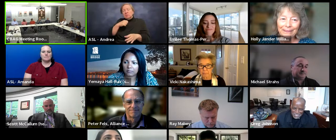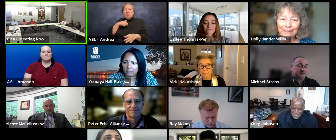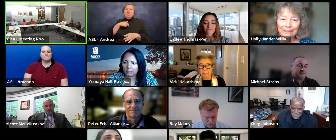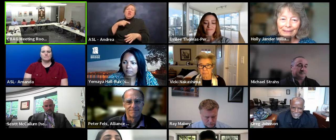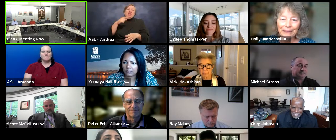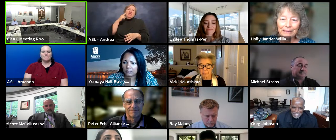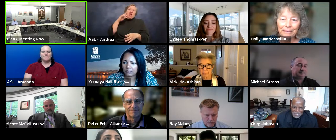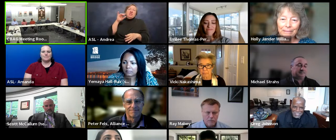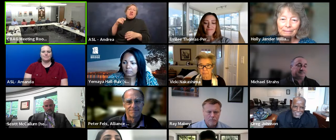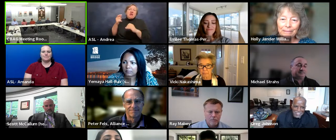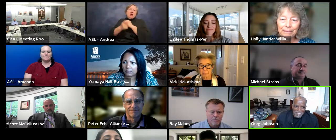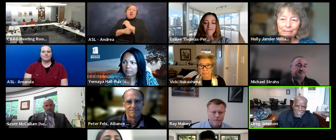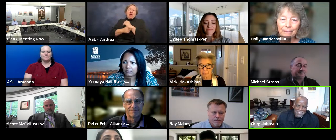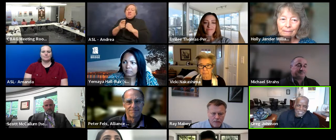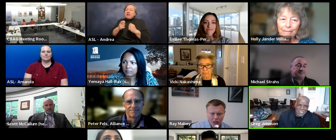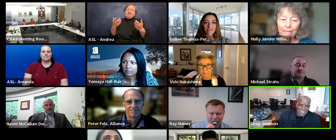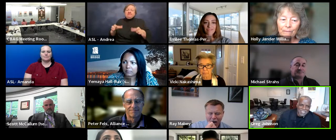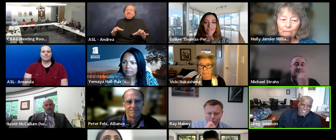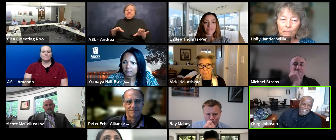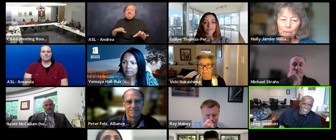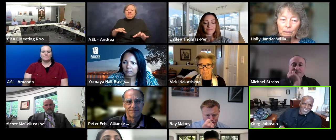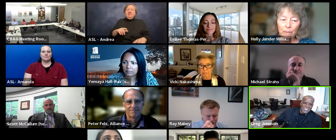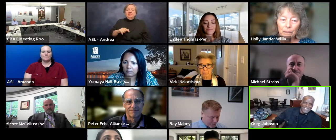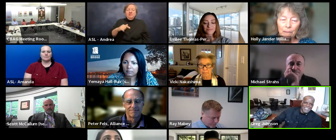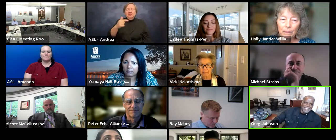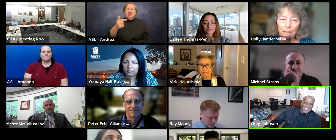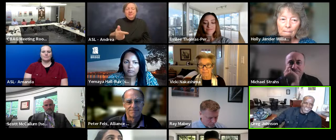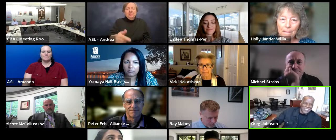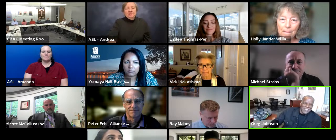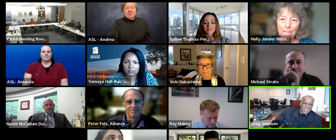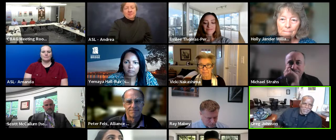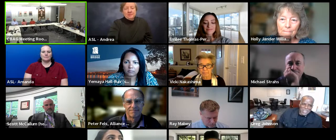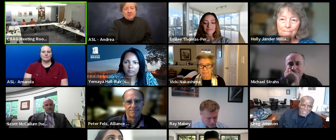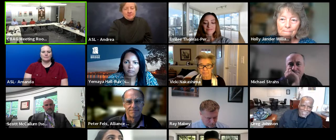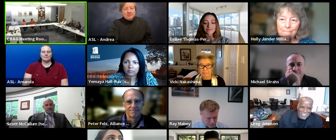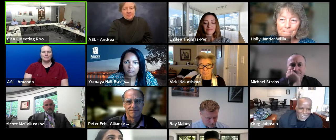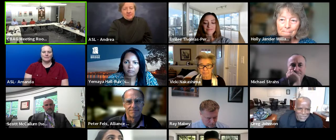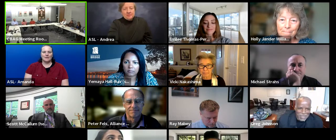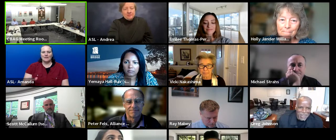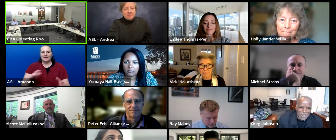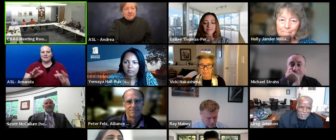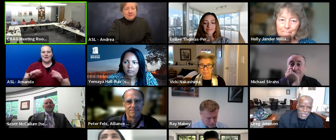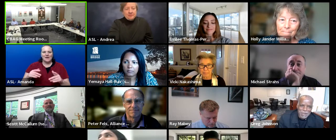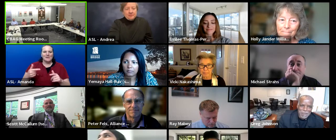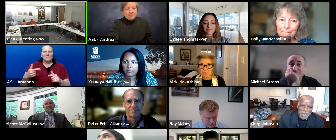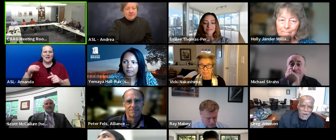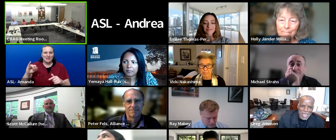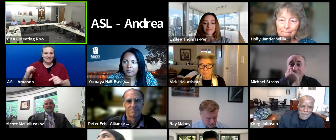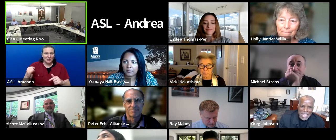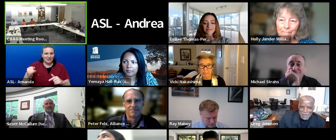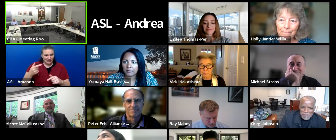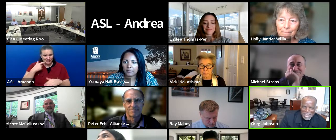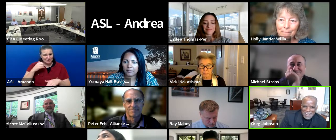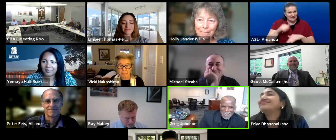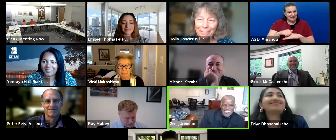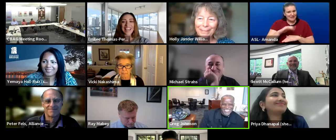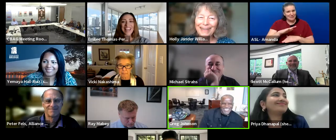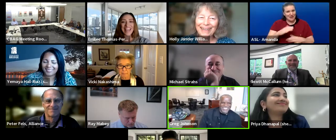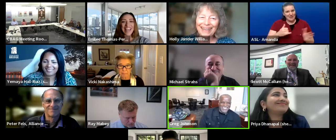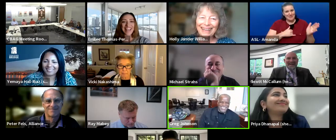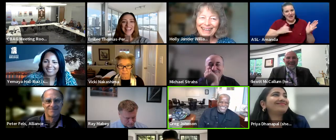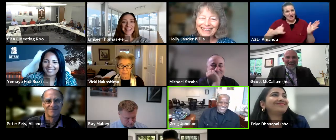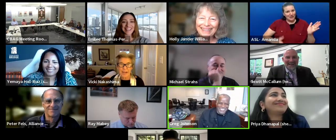that was an automatic. Sure, absolutely. Greg, I think we're just extending. Wait a minute, are you sending me away, Madam Mayor?